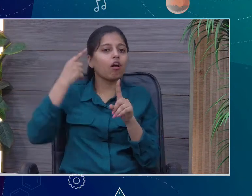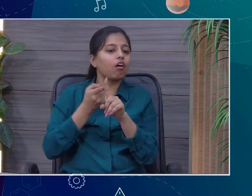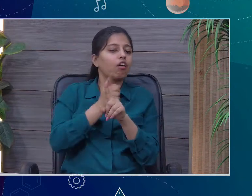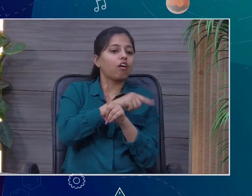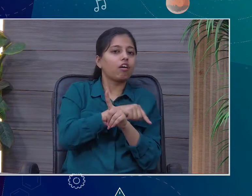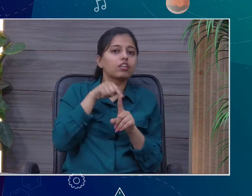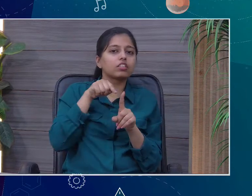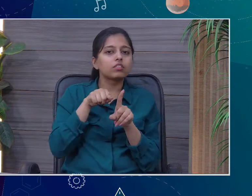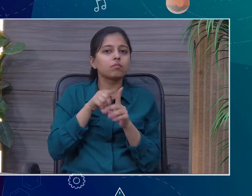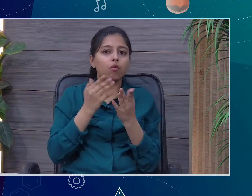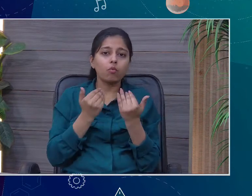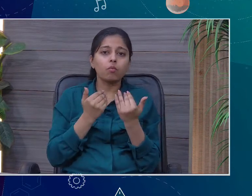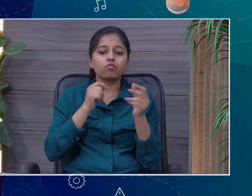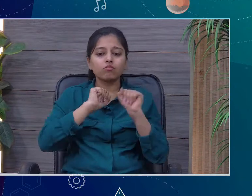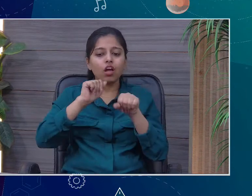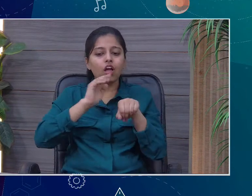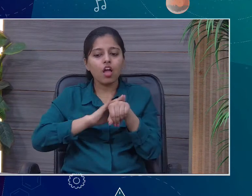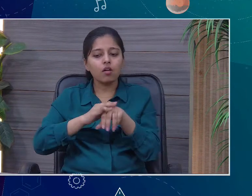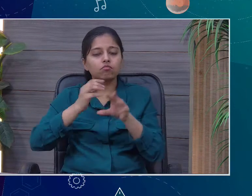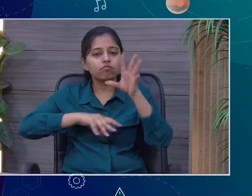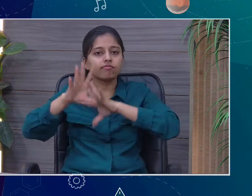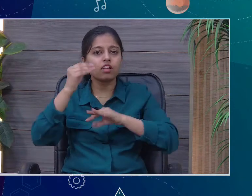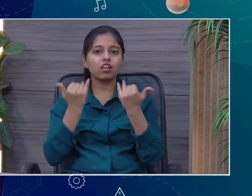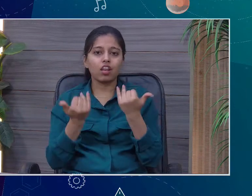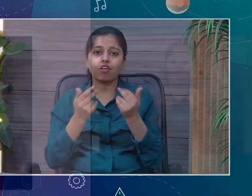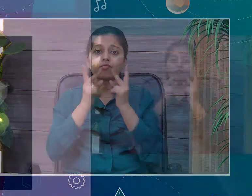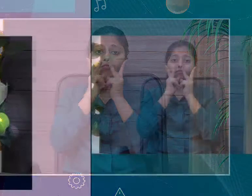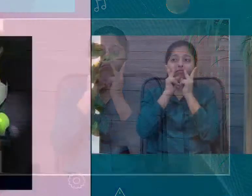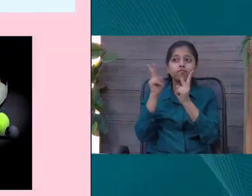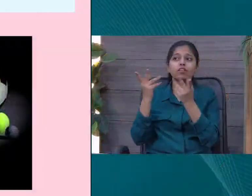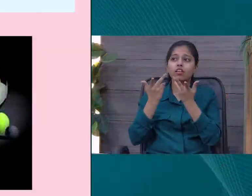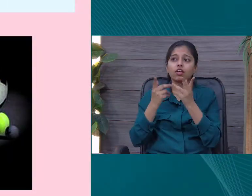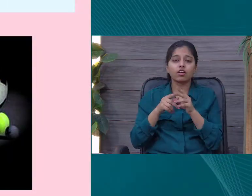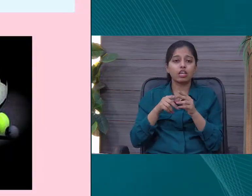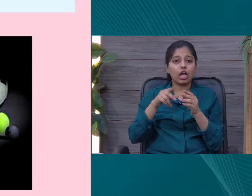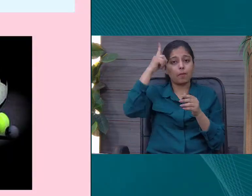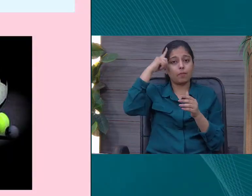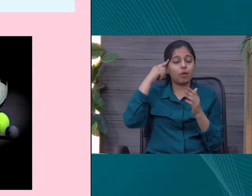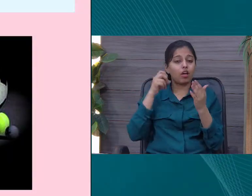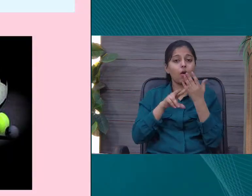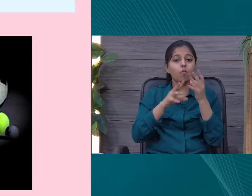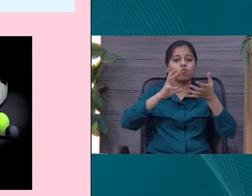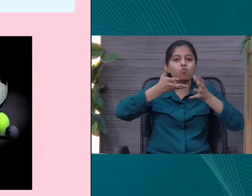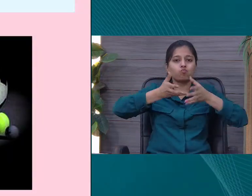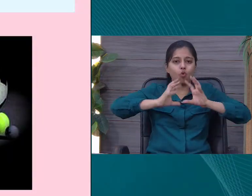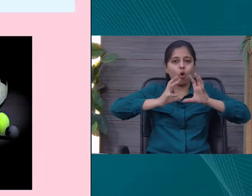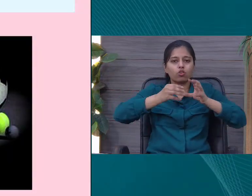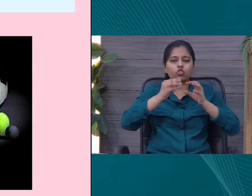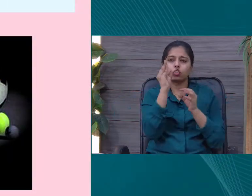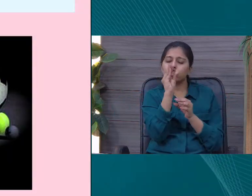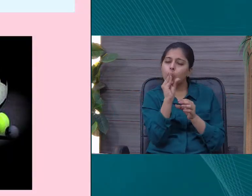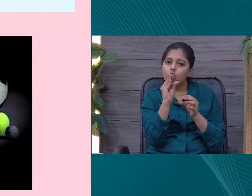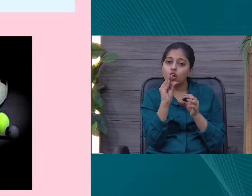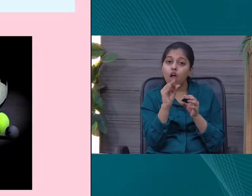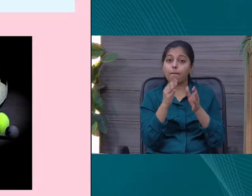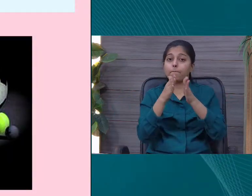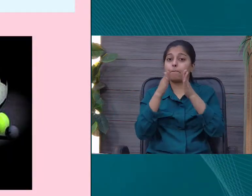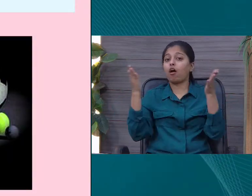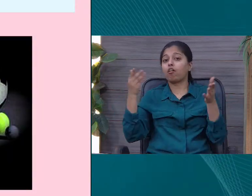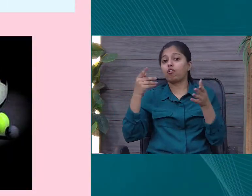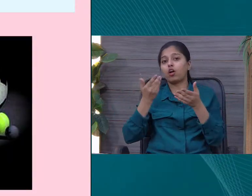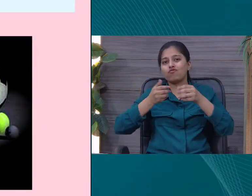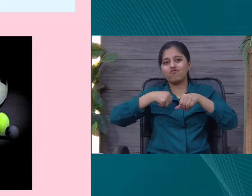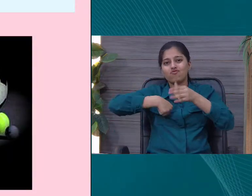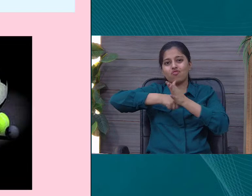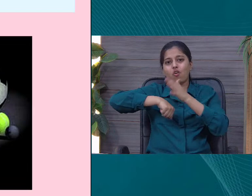So this is that how the shadow. Now see the shadow of a ball, small ball, and a big ball, a